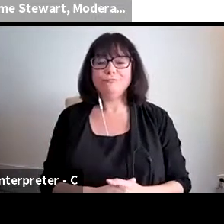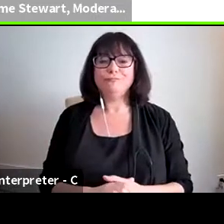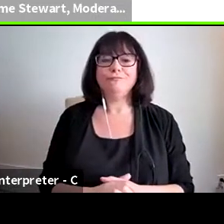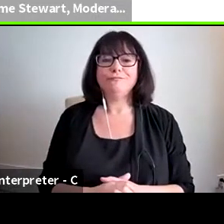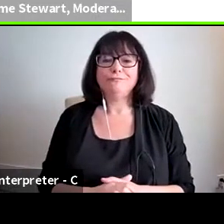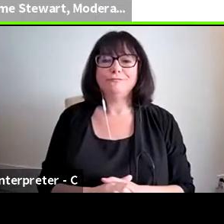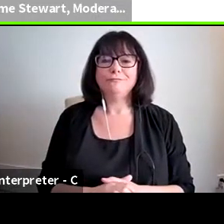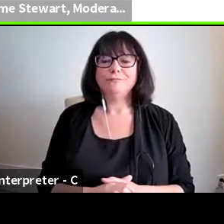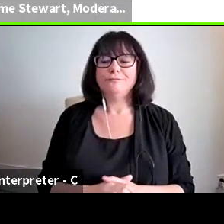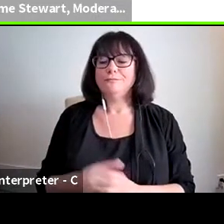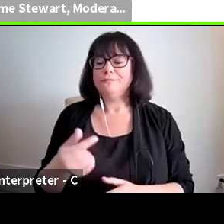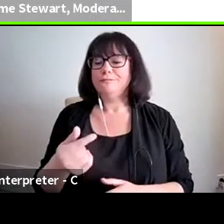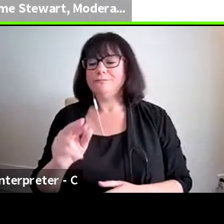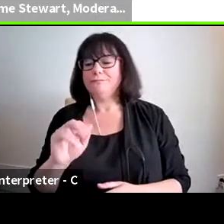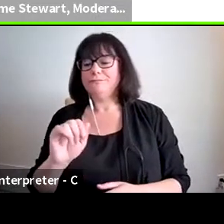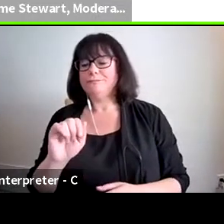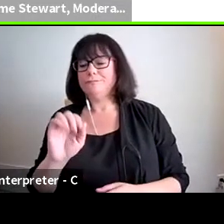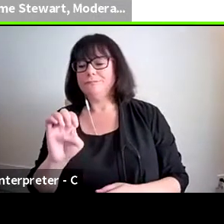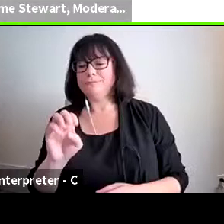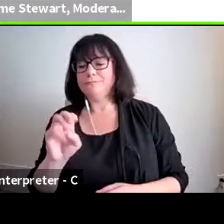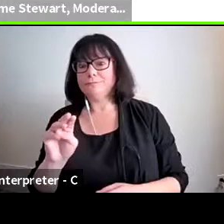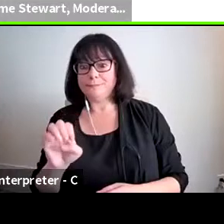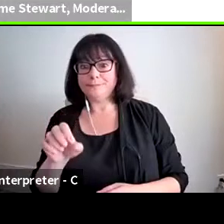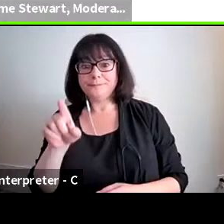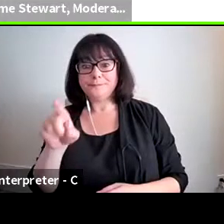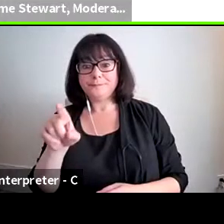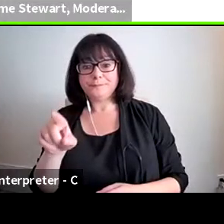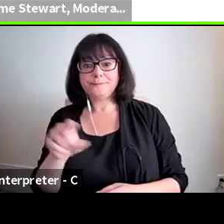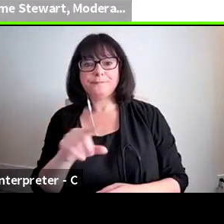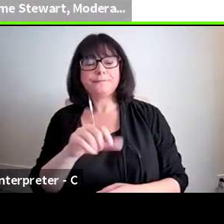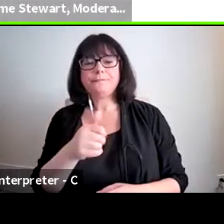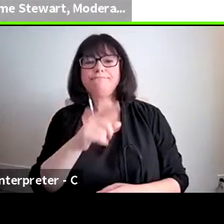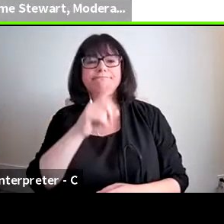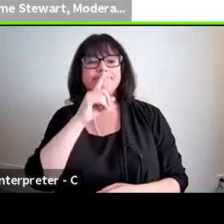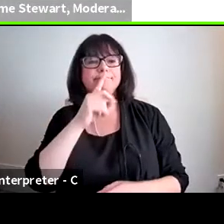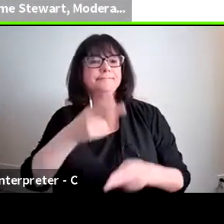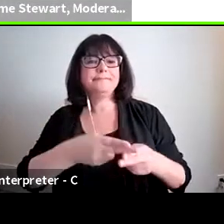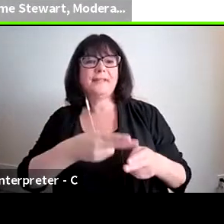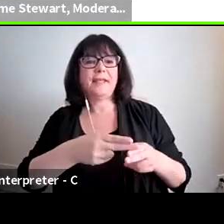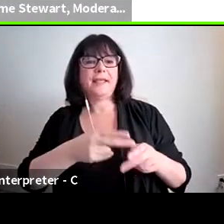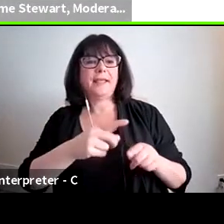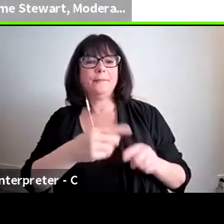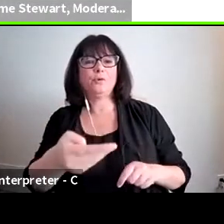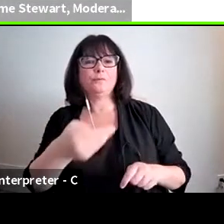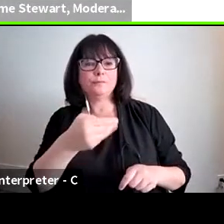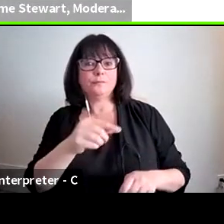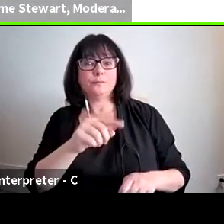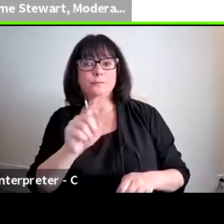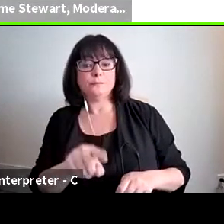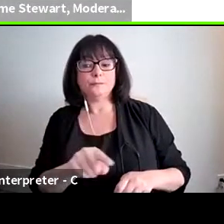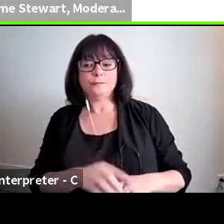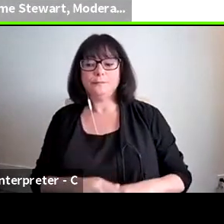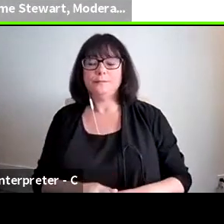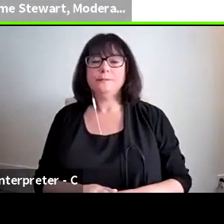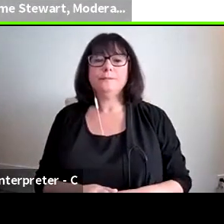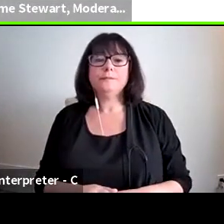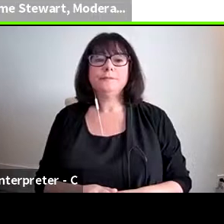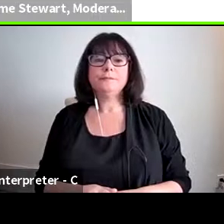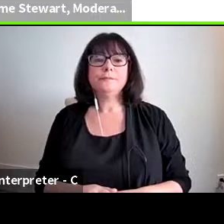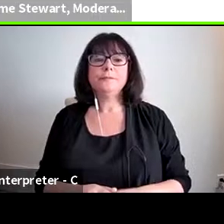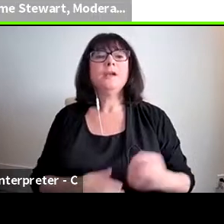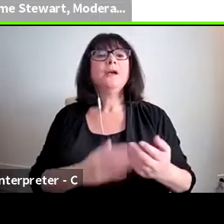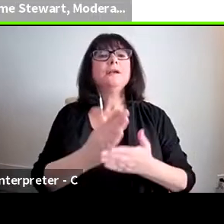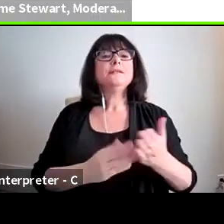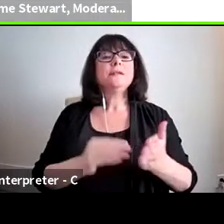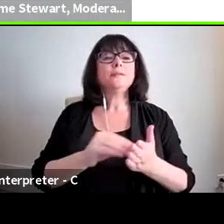All right, great. And so a question again from an anonymous submitter. I know that there are students who have accommodations due to